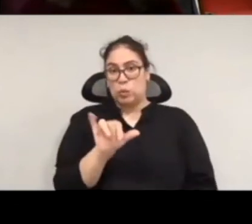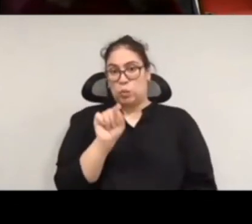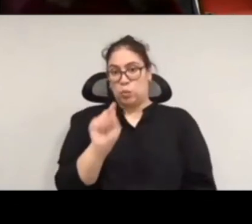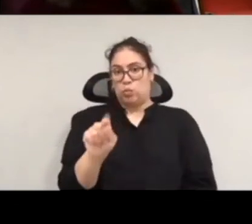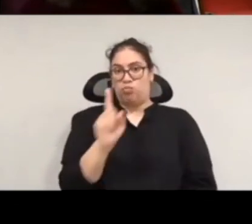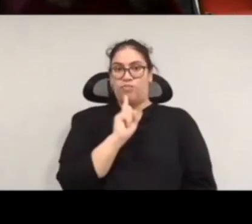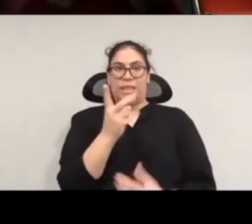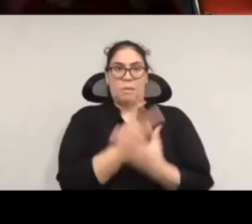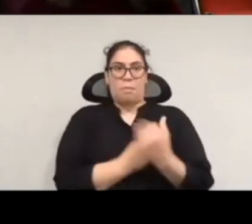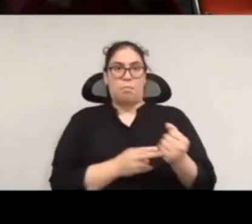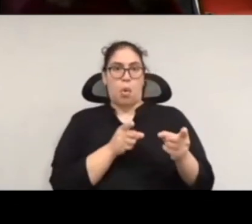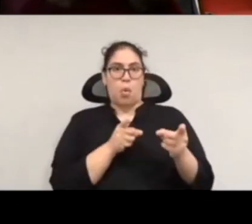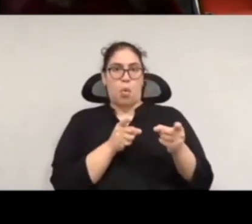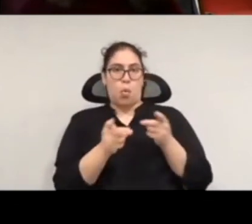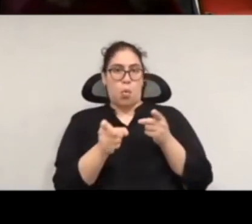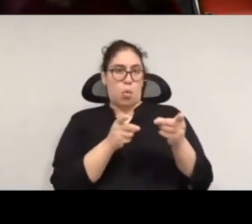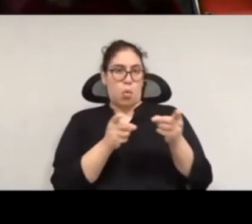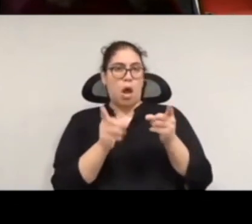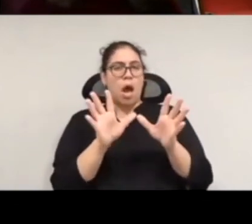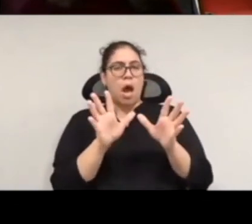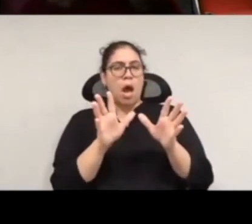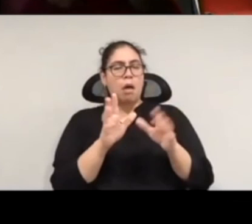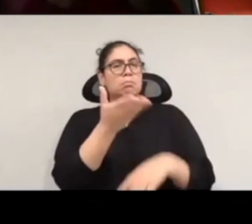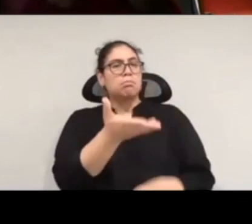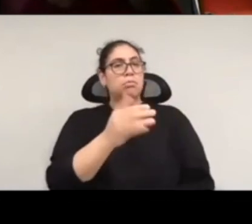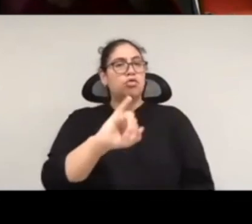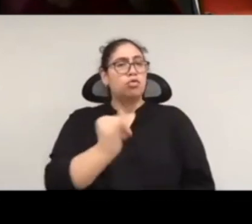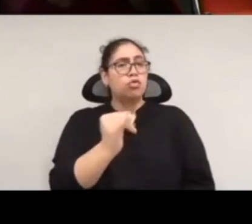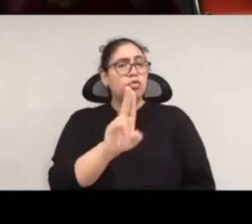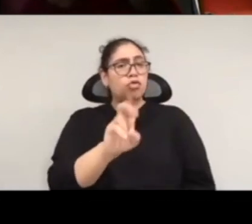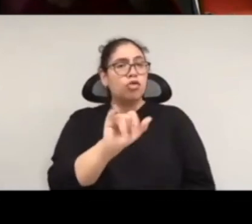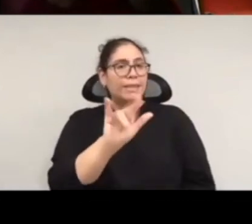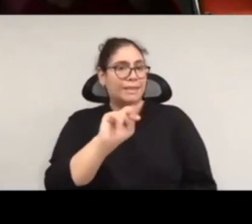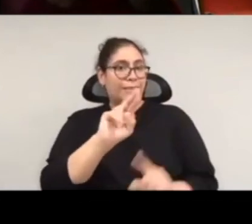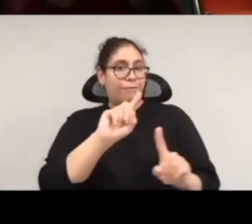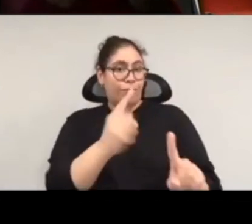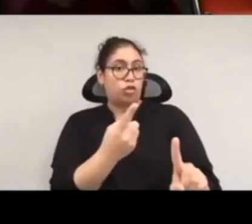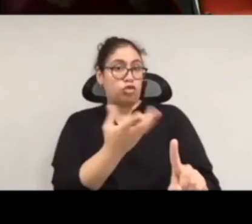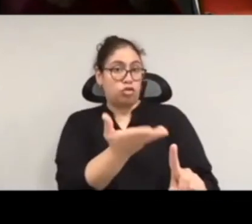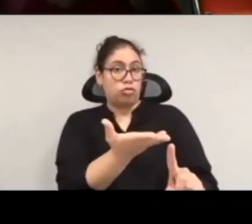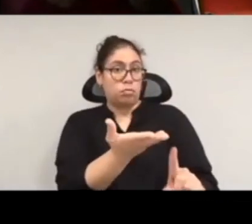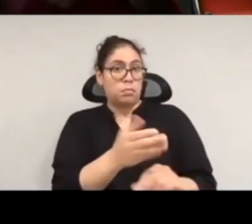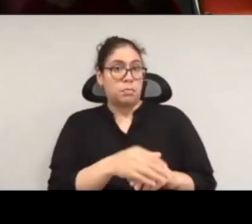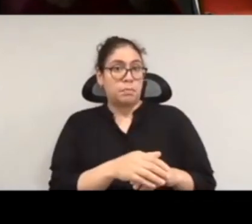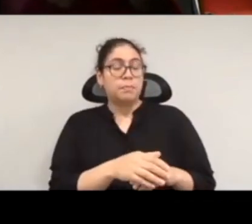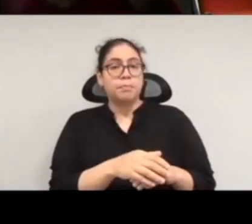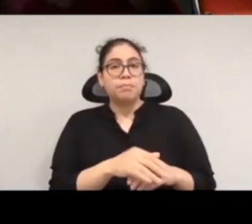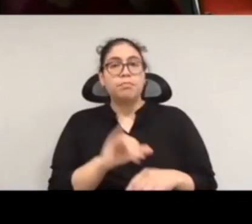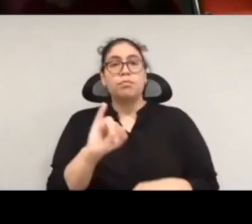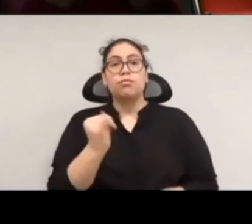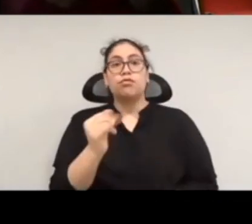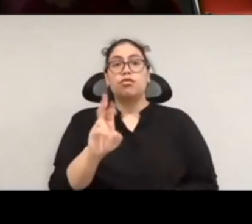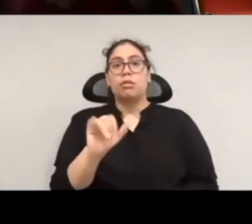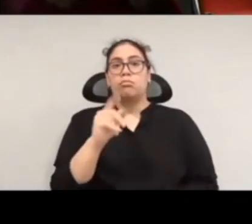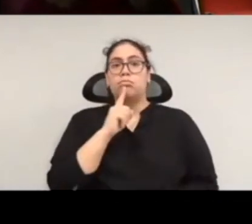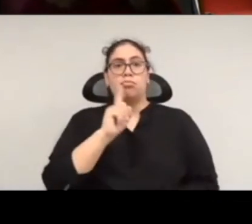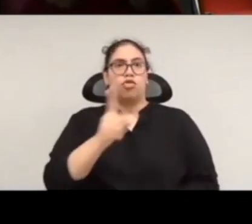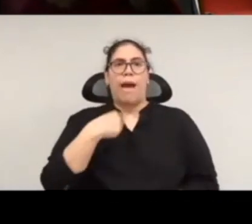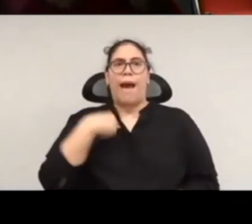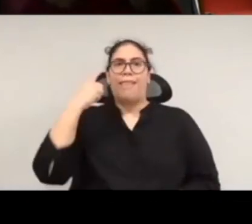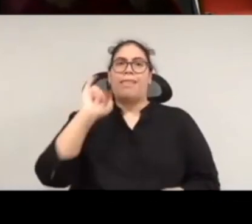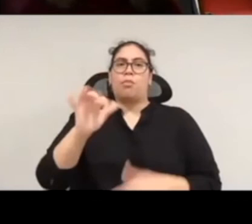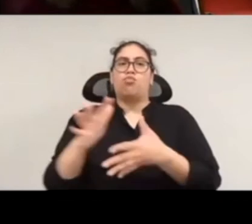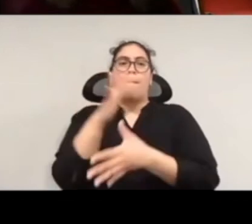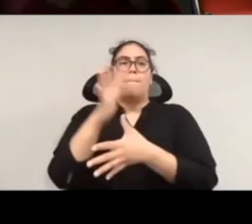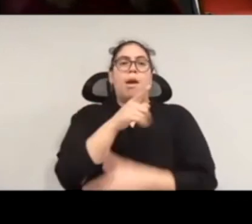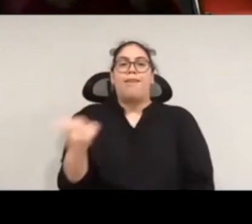both. And why don't, Justin, do you want to respond to that? Maybe Liz? Sure. I think that this is primarily a Liz question because I think